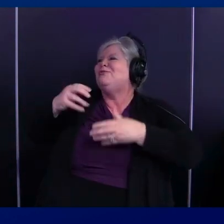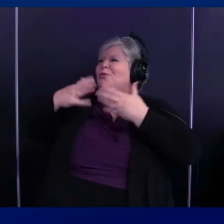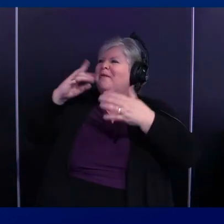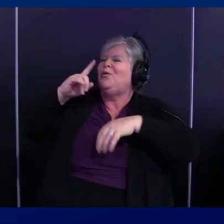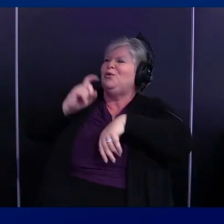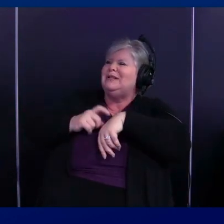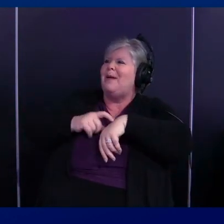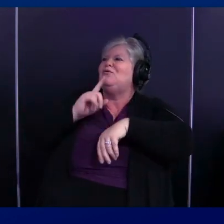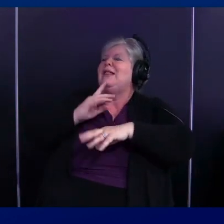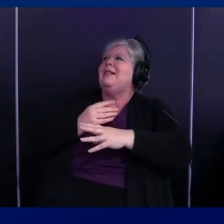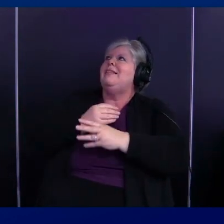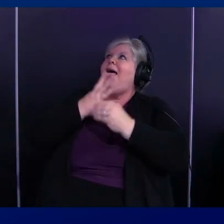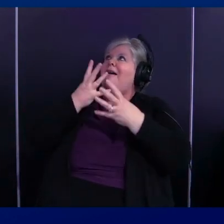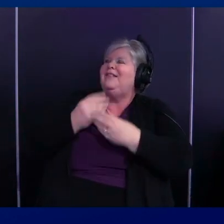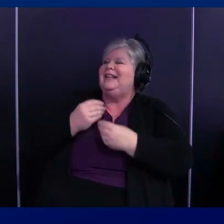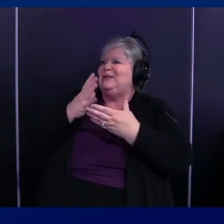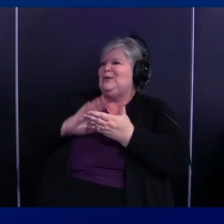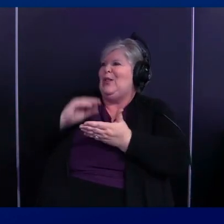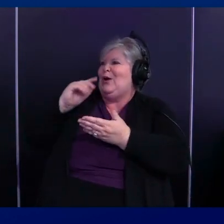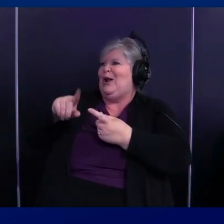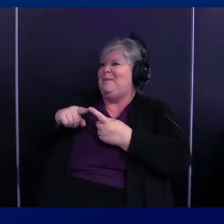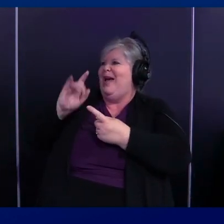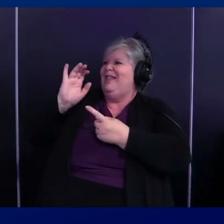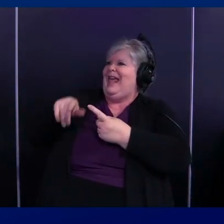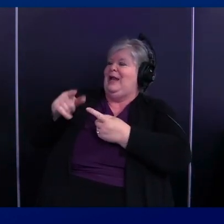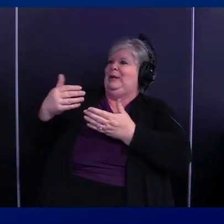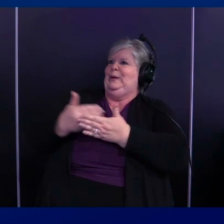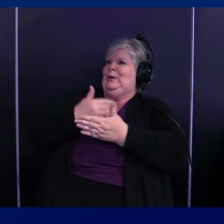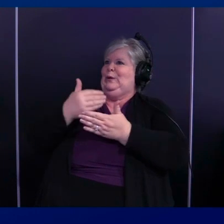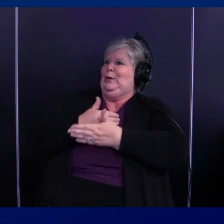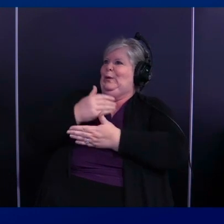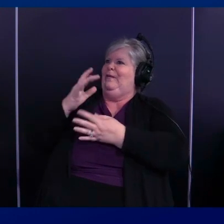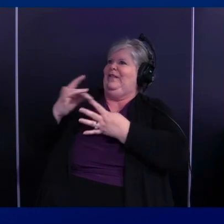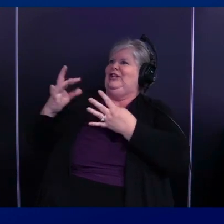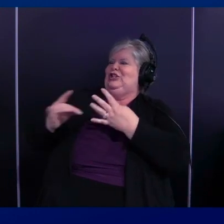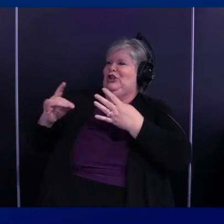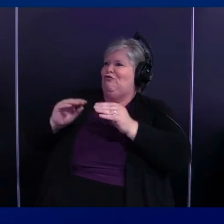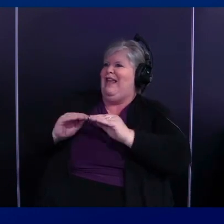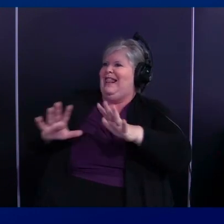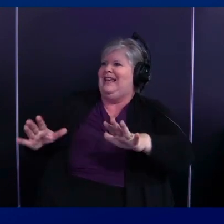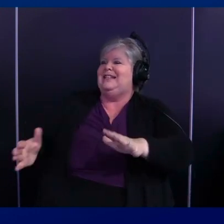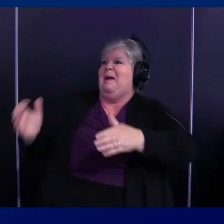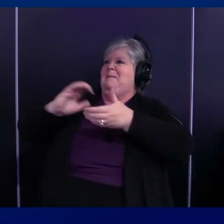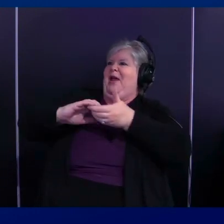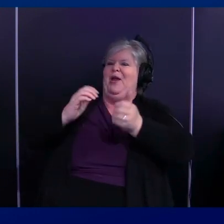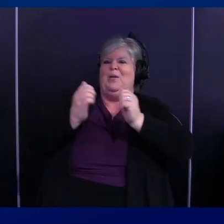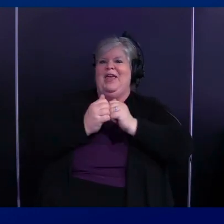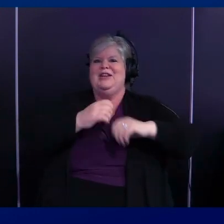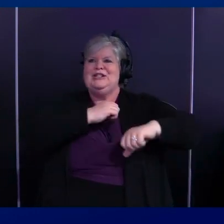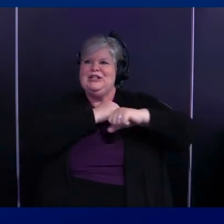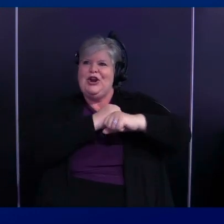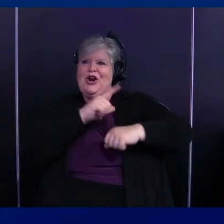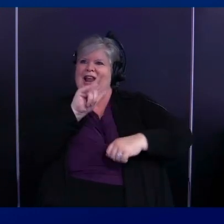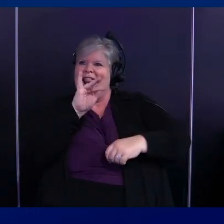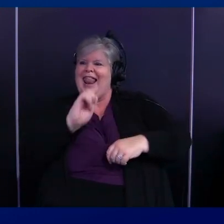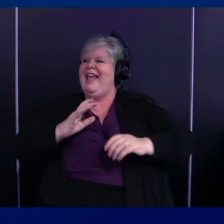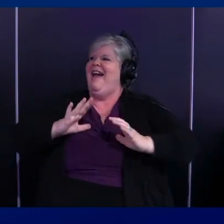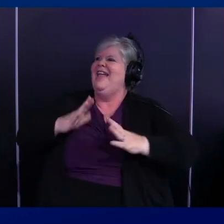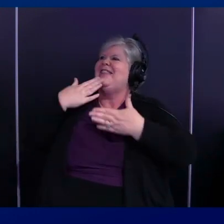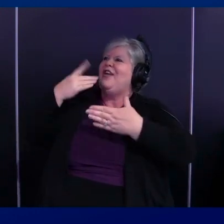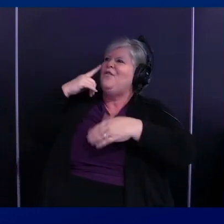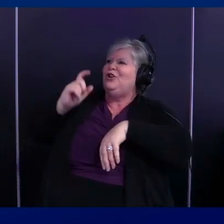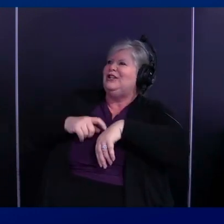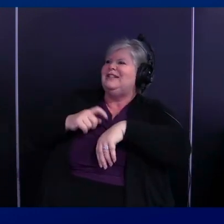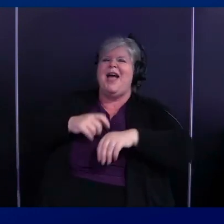was lovely to learn much about this new feature release, especially pairing with Security Lake. So thank you for your time. Awesome. Thank you.